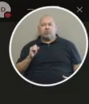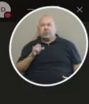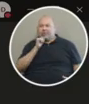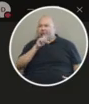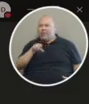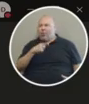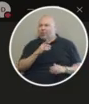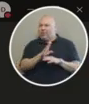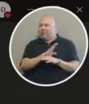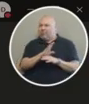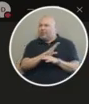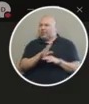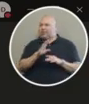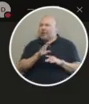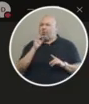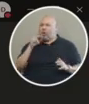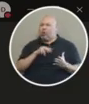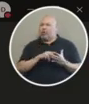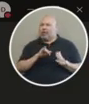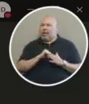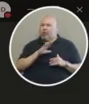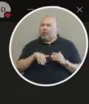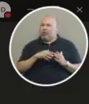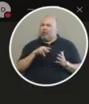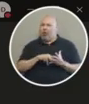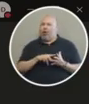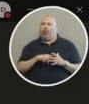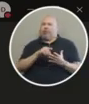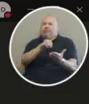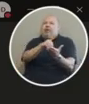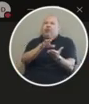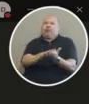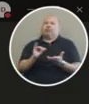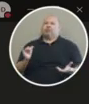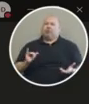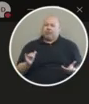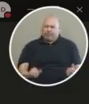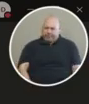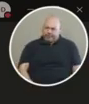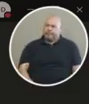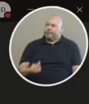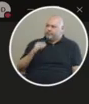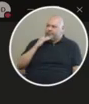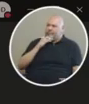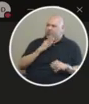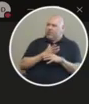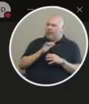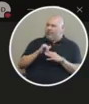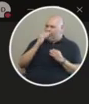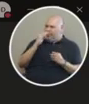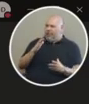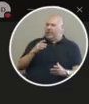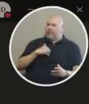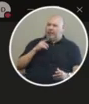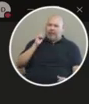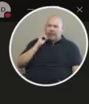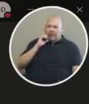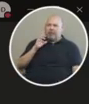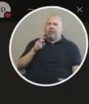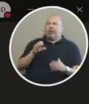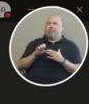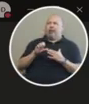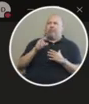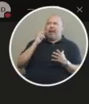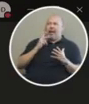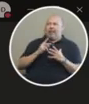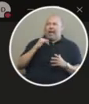So it's not just businesses that we're looking at all documents. Well, thank you so much for sharing that. I've actually perused the website,